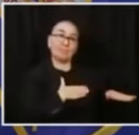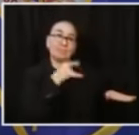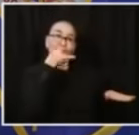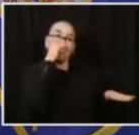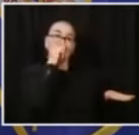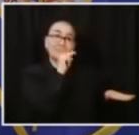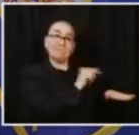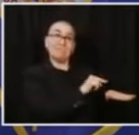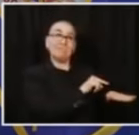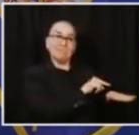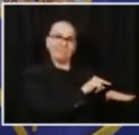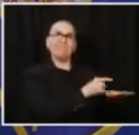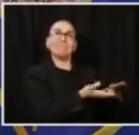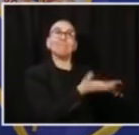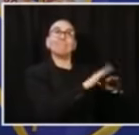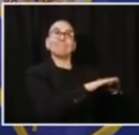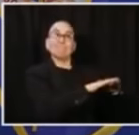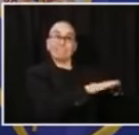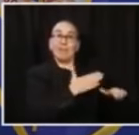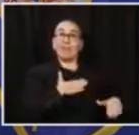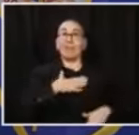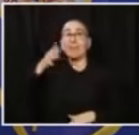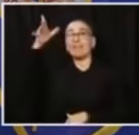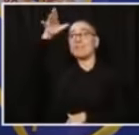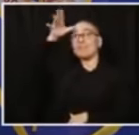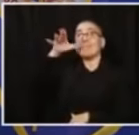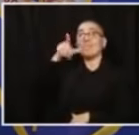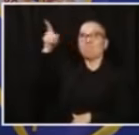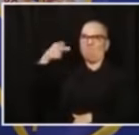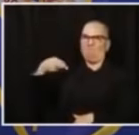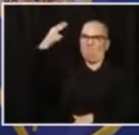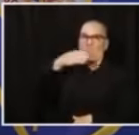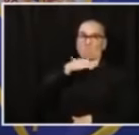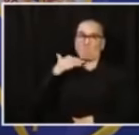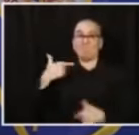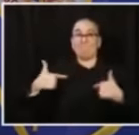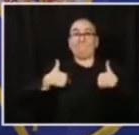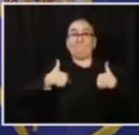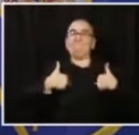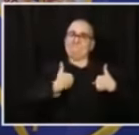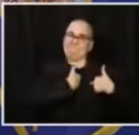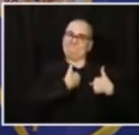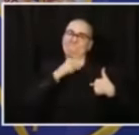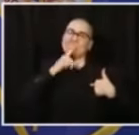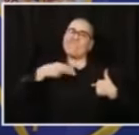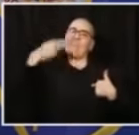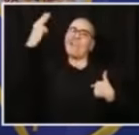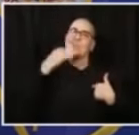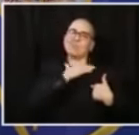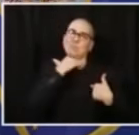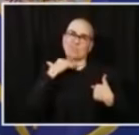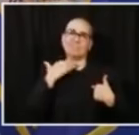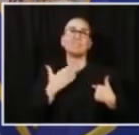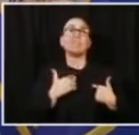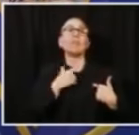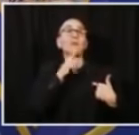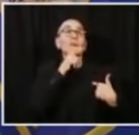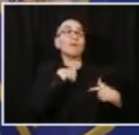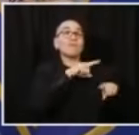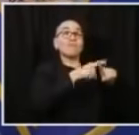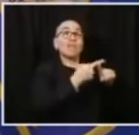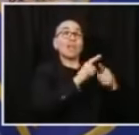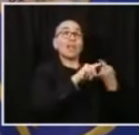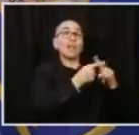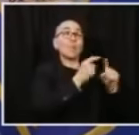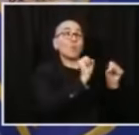daughter of high-risk parents and a friend of loved ones in long-term care facilities. I am also a colleague and